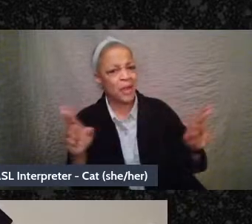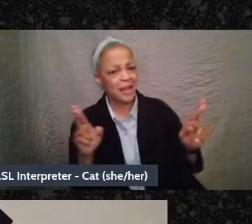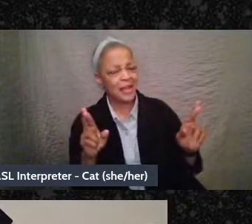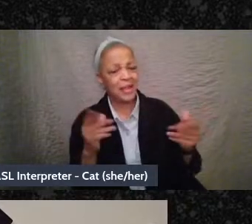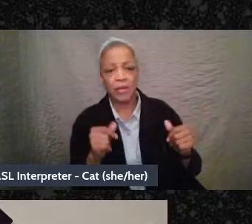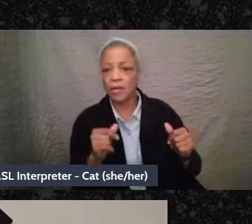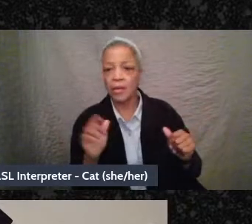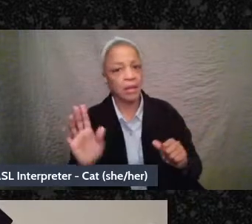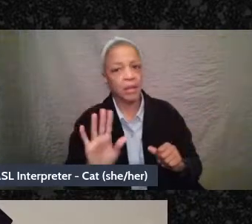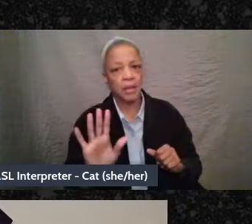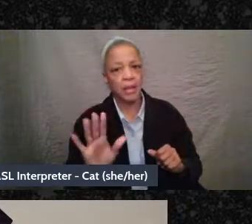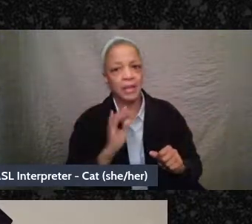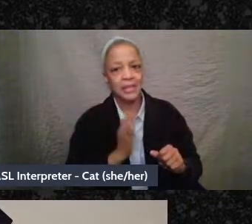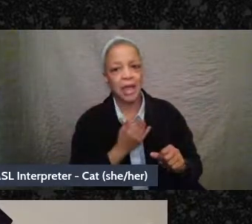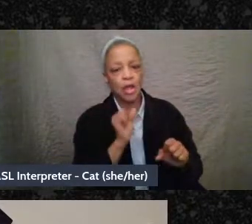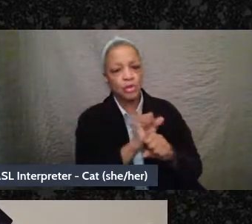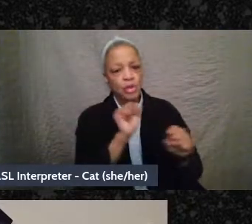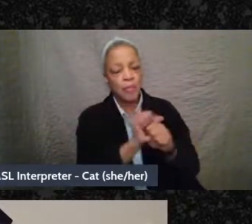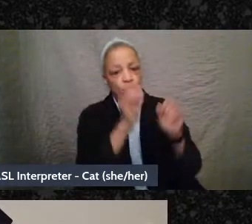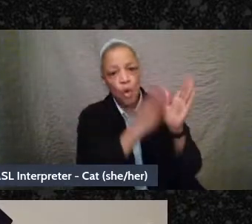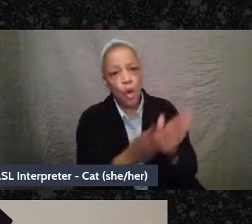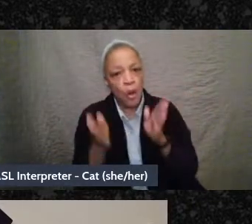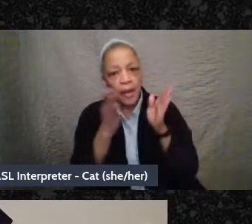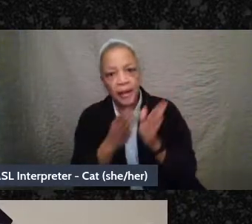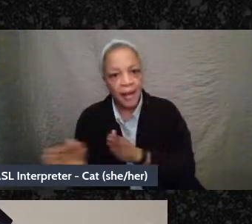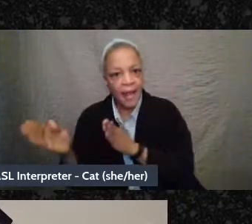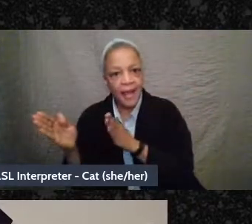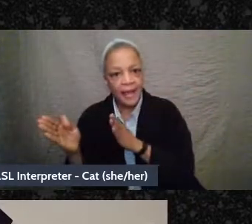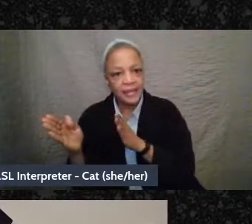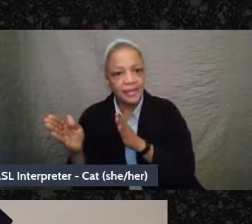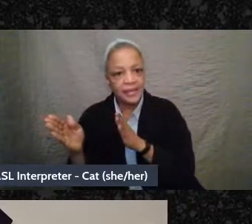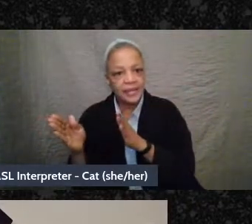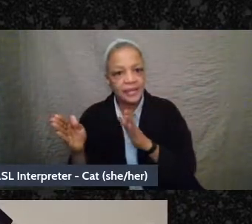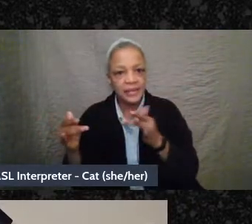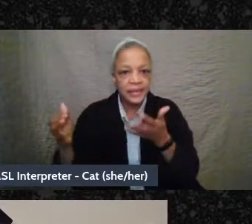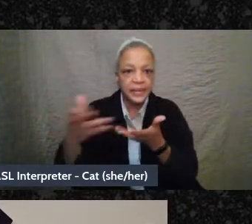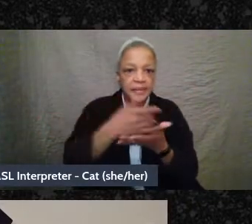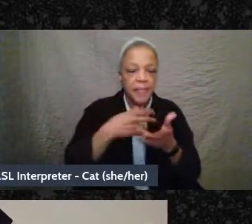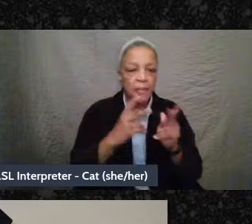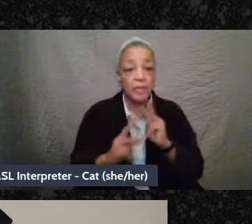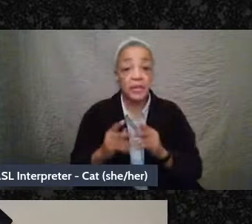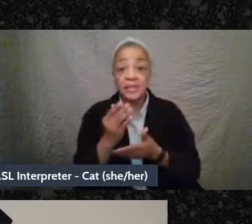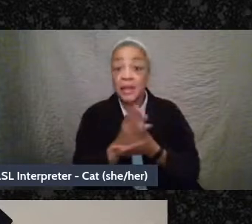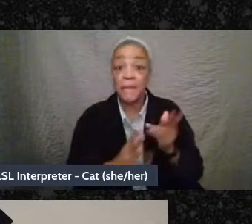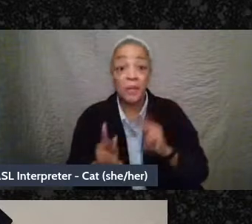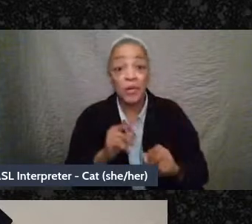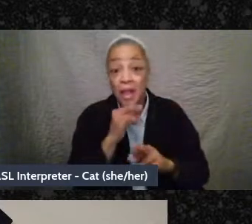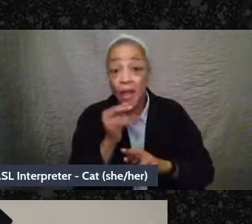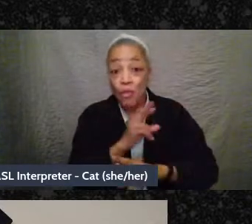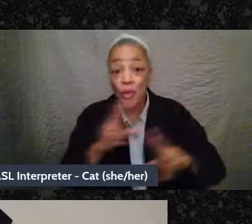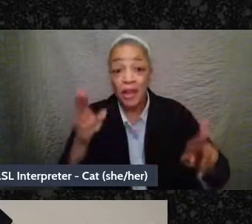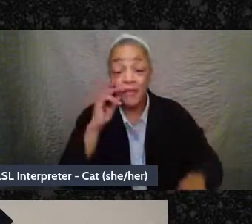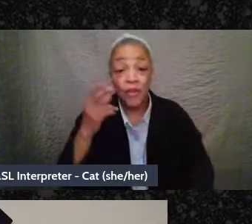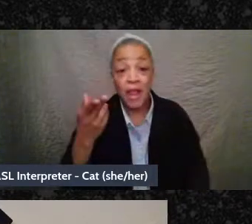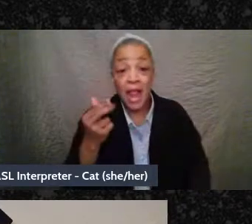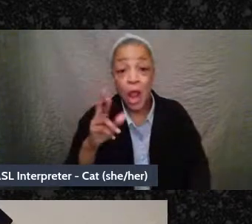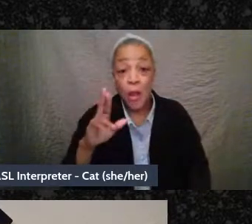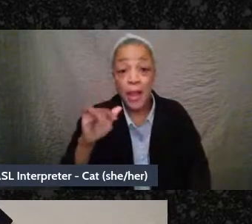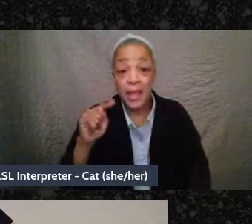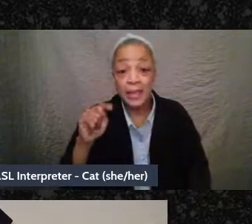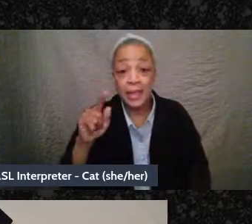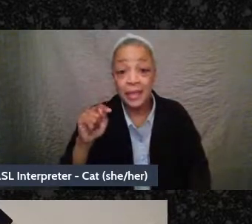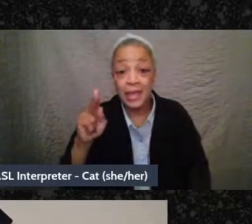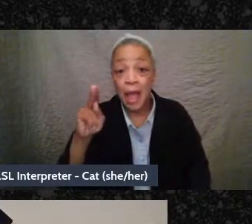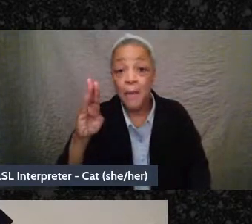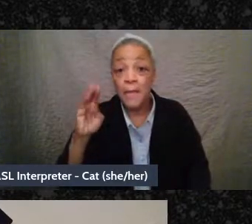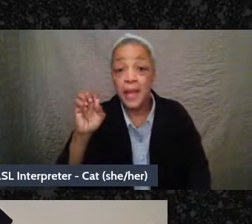our job to organize them to what, you know, some people weren't ready for Harriet Tubman. Harriet Tubman organized them